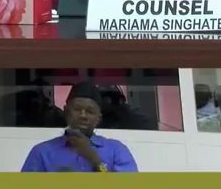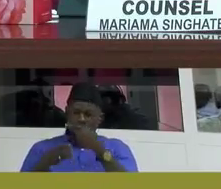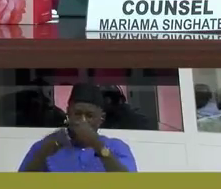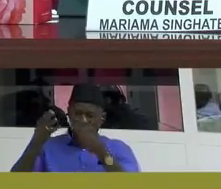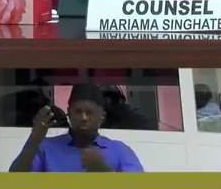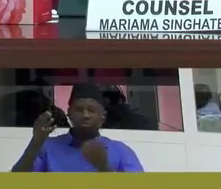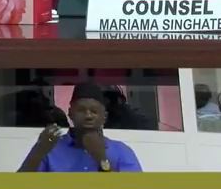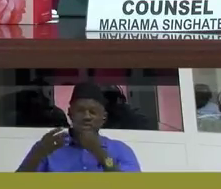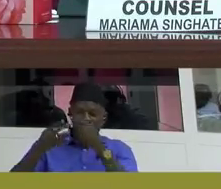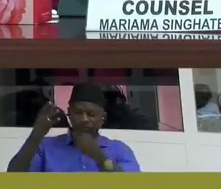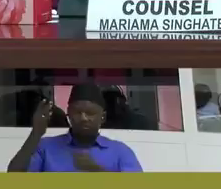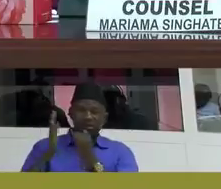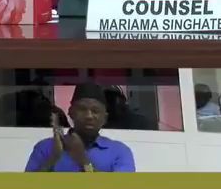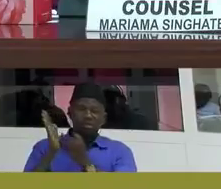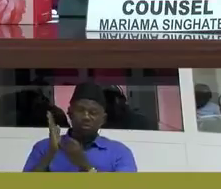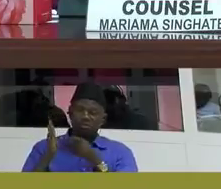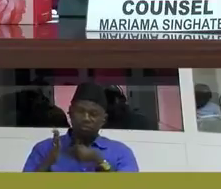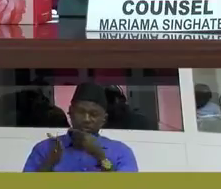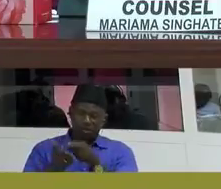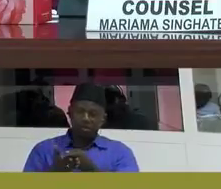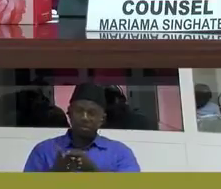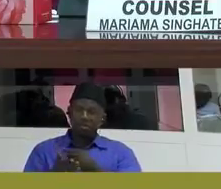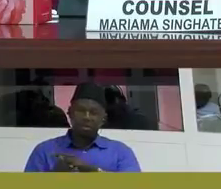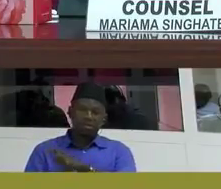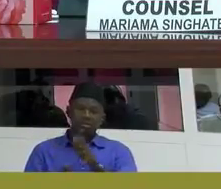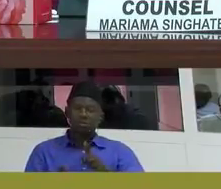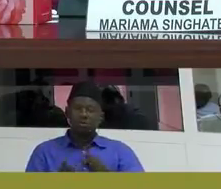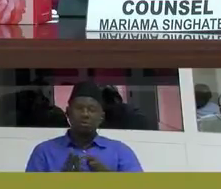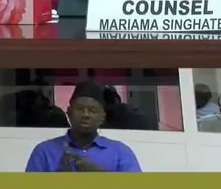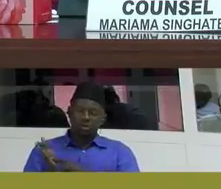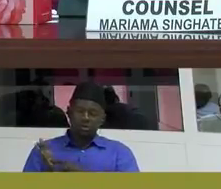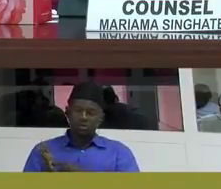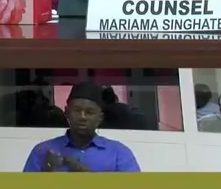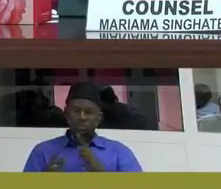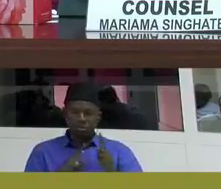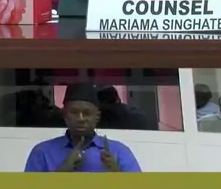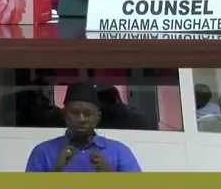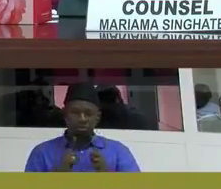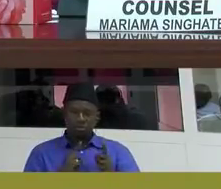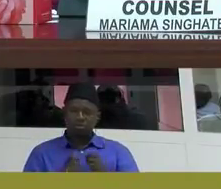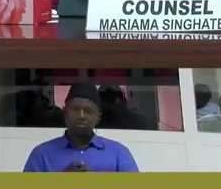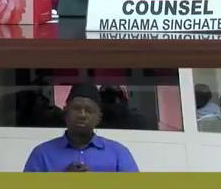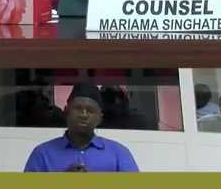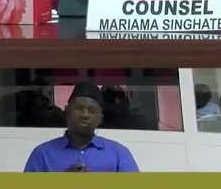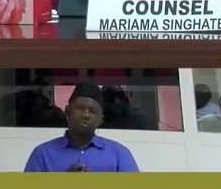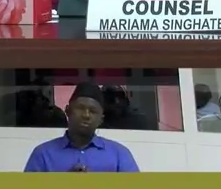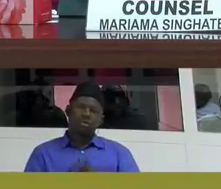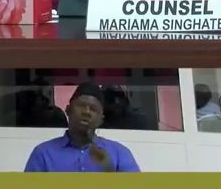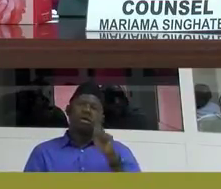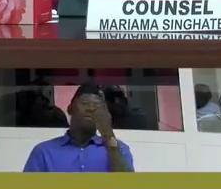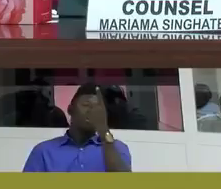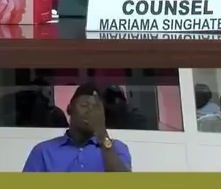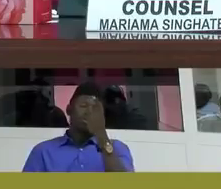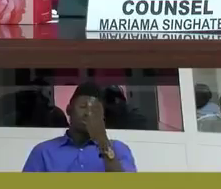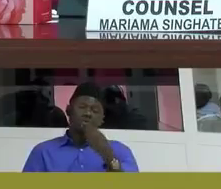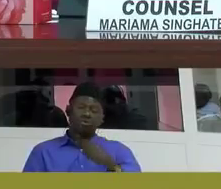on this that we need to discuss. First, let's look at the